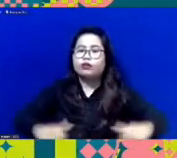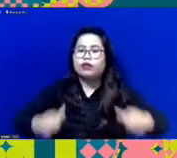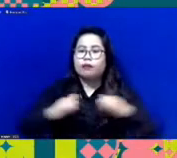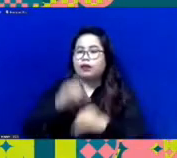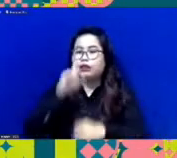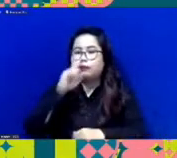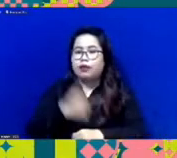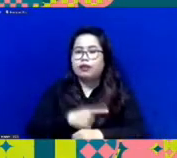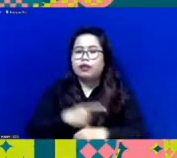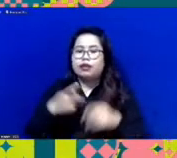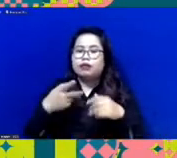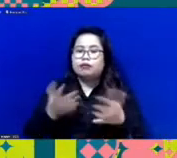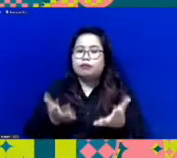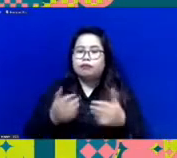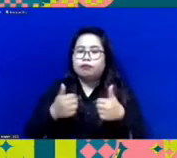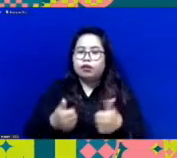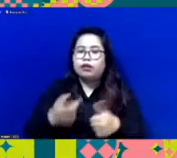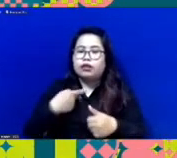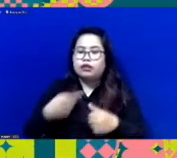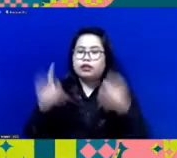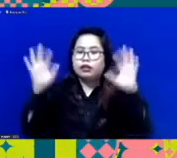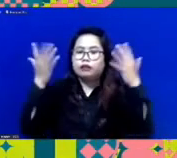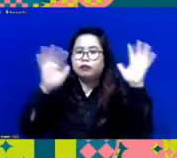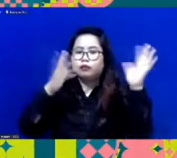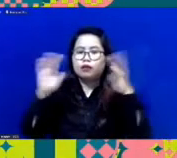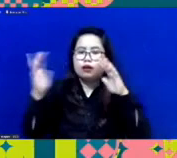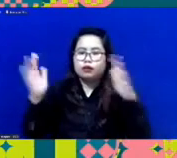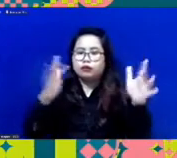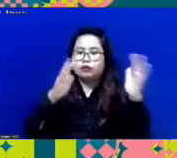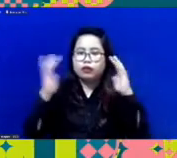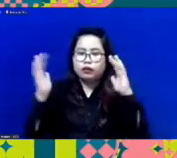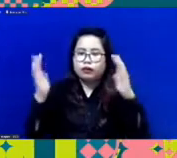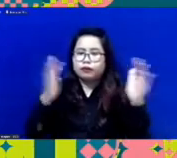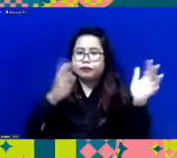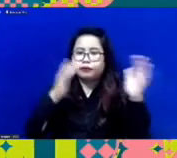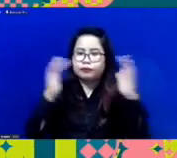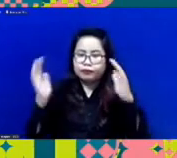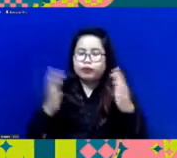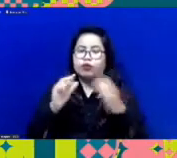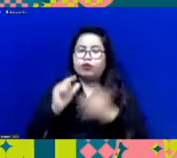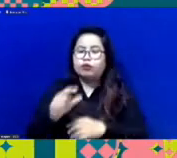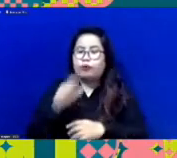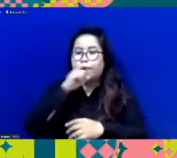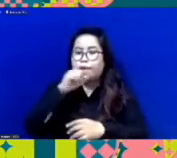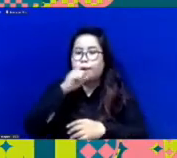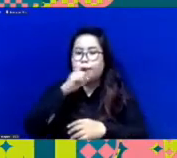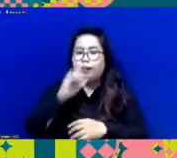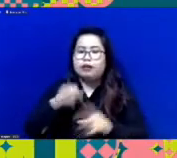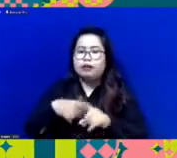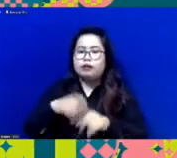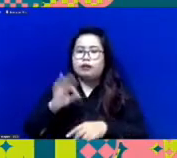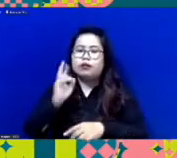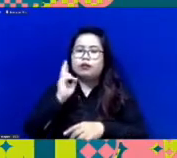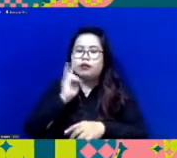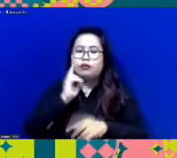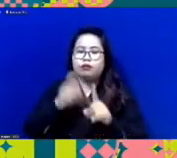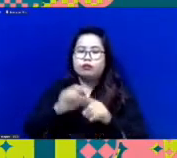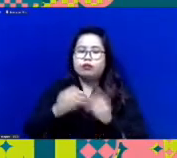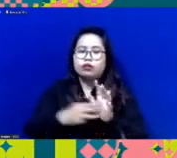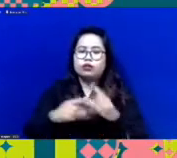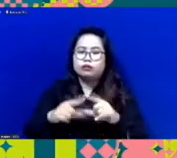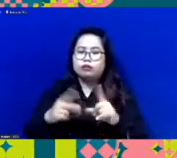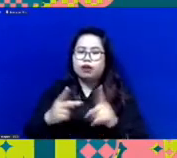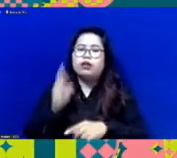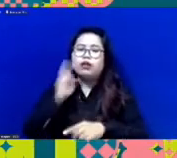boleh kita berikan tepuk tangan? Another round of applause for Patiko, Ibu Dima, Ibu Mandip. And then we'll have a